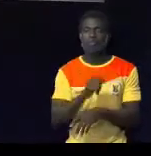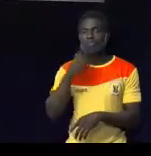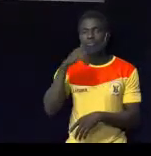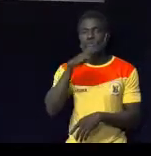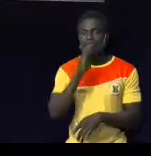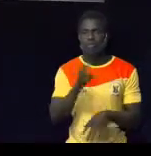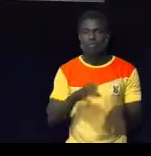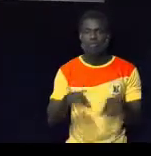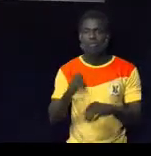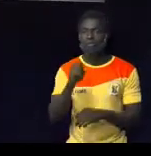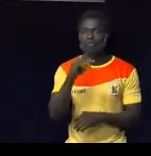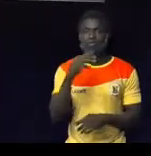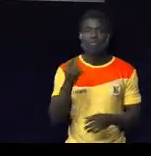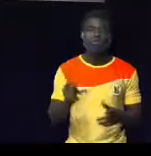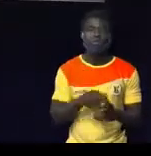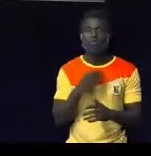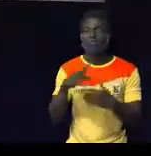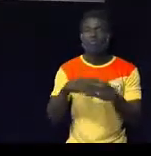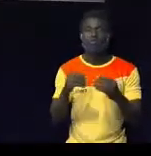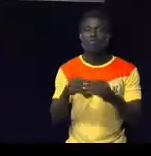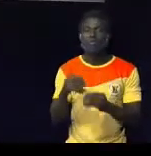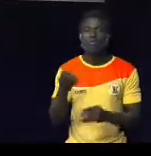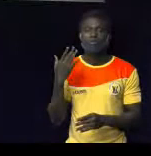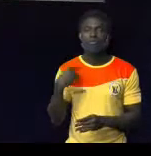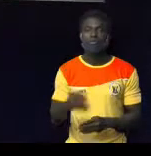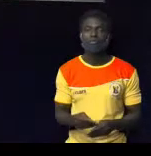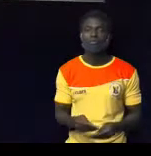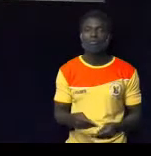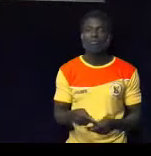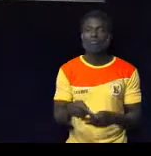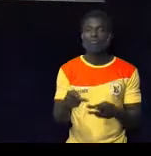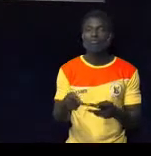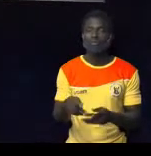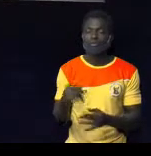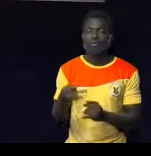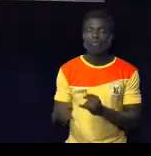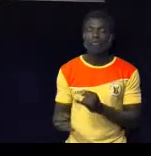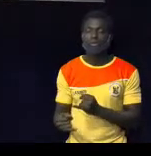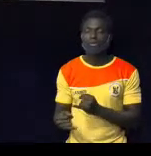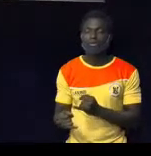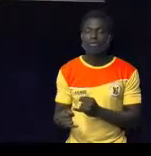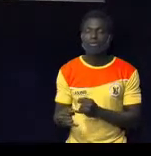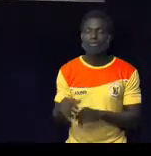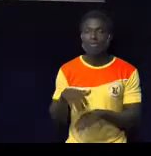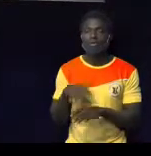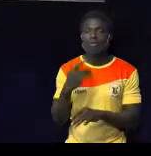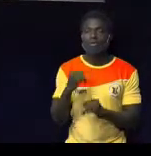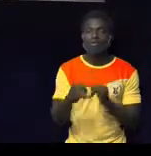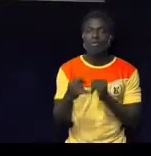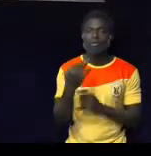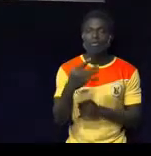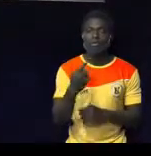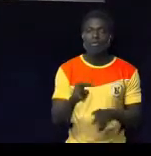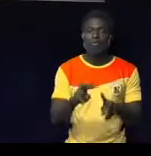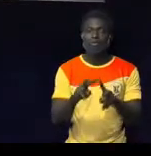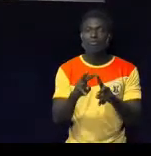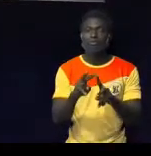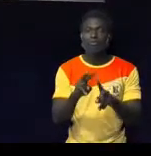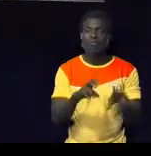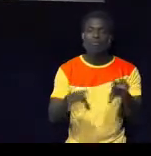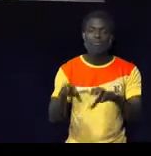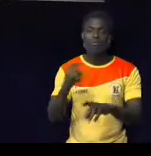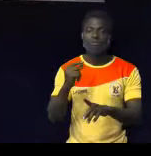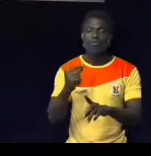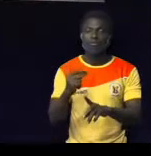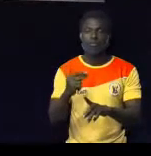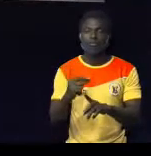Today, the work must be done. So the first sentence was placed last at the end of the